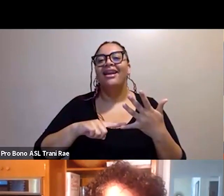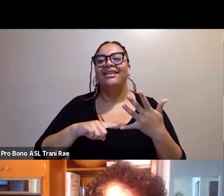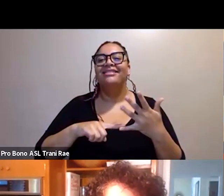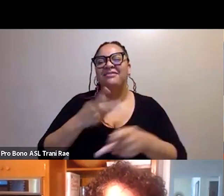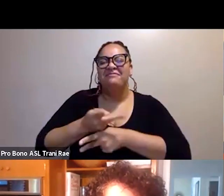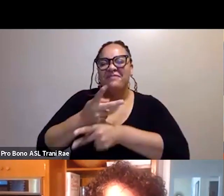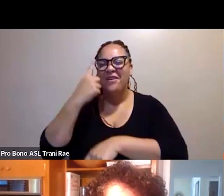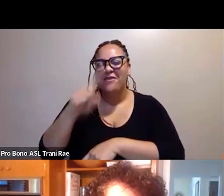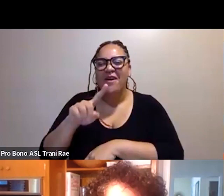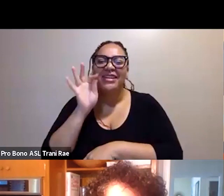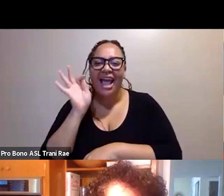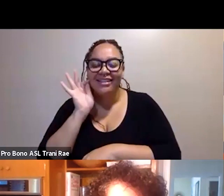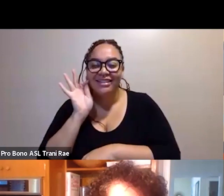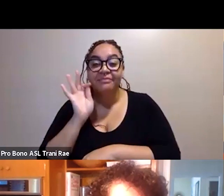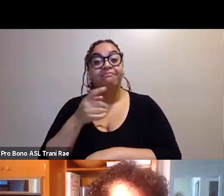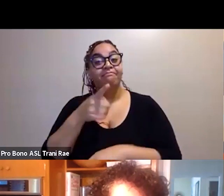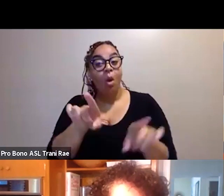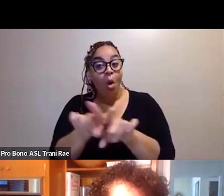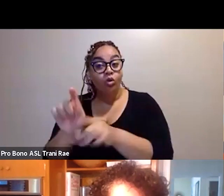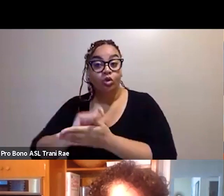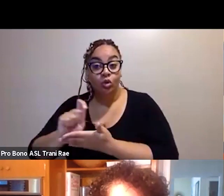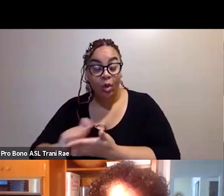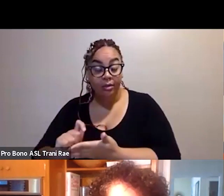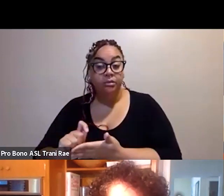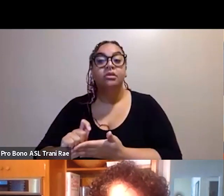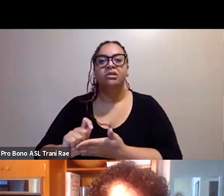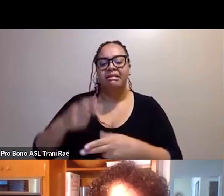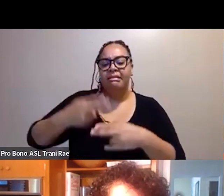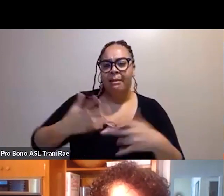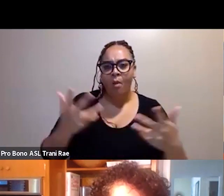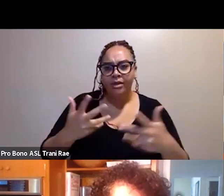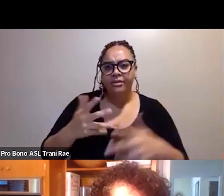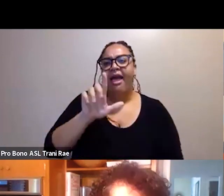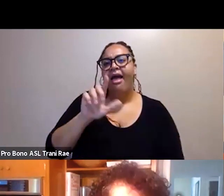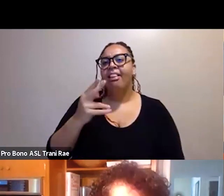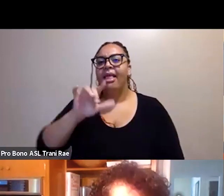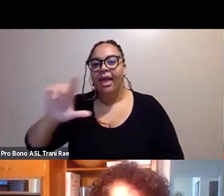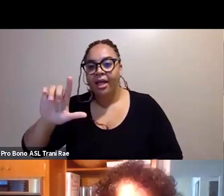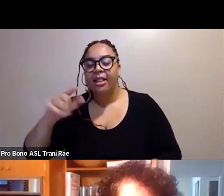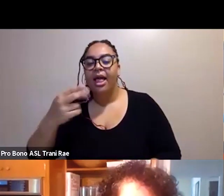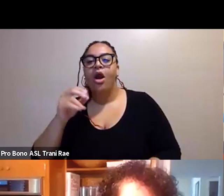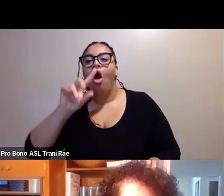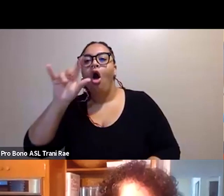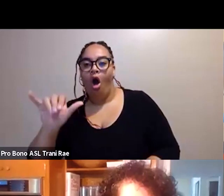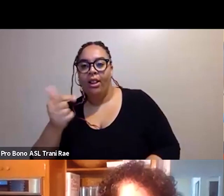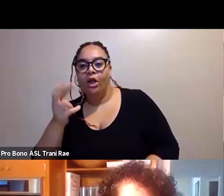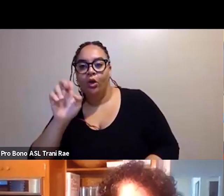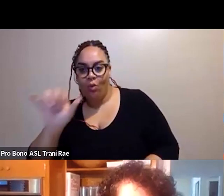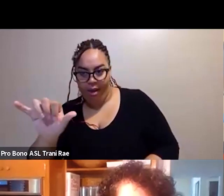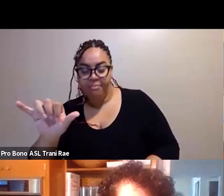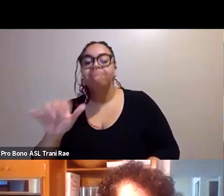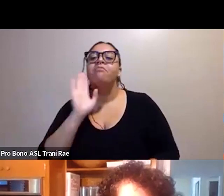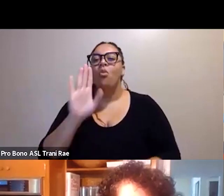overlords. Leslie also writes under the names Elle Hill and Holly Gray. We'll put some links in the chat for you about